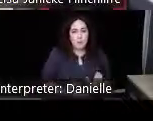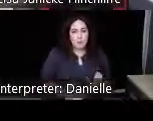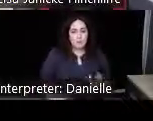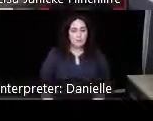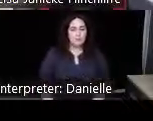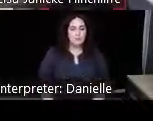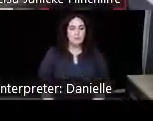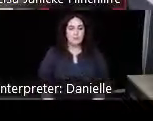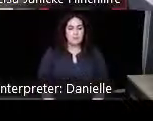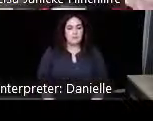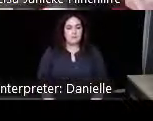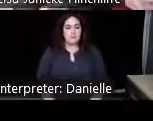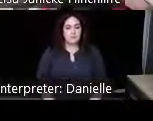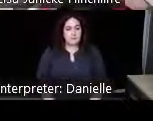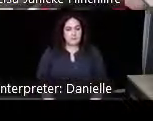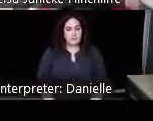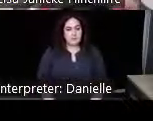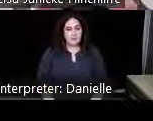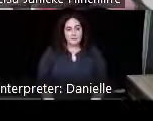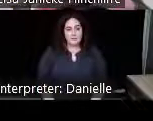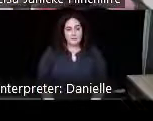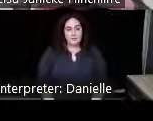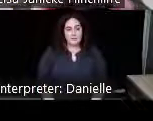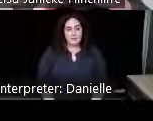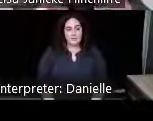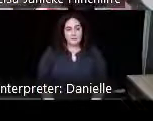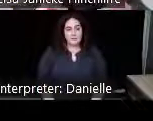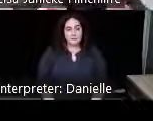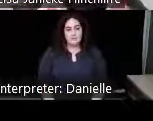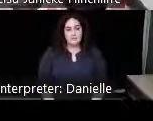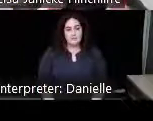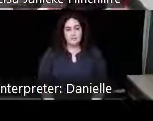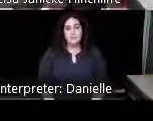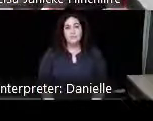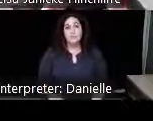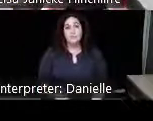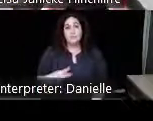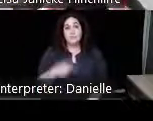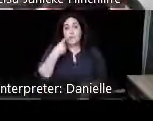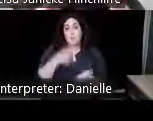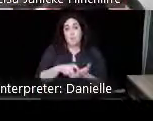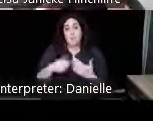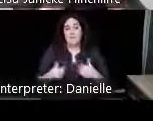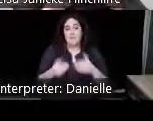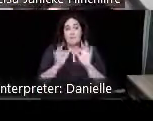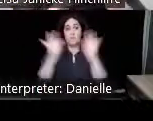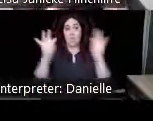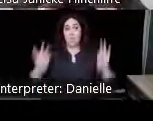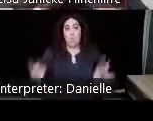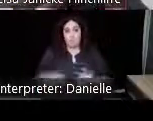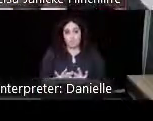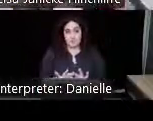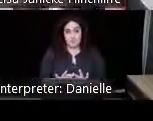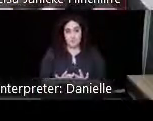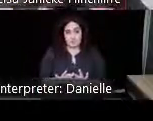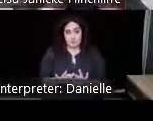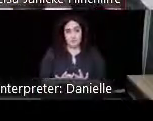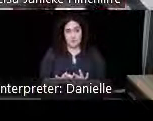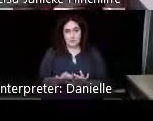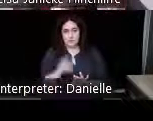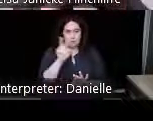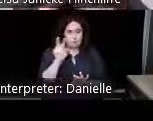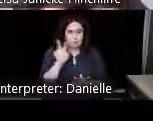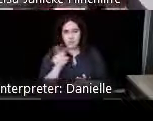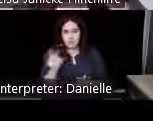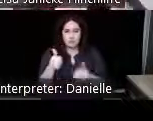There were these cases where there would be these forms and you would get caught in the dialogue of